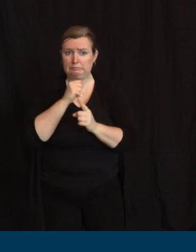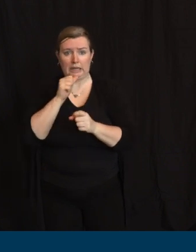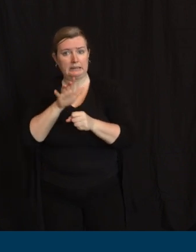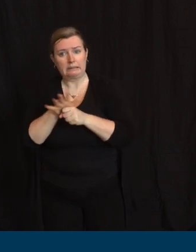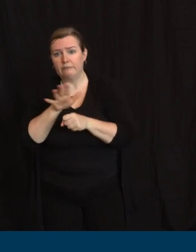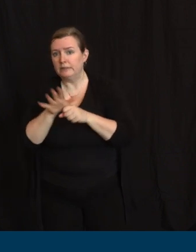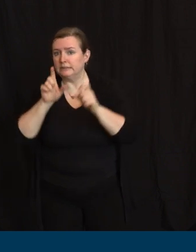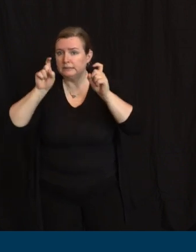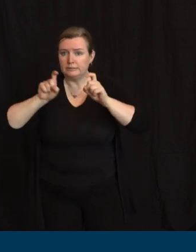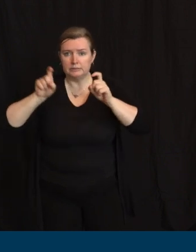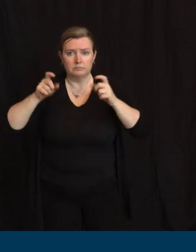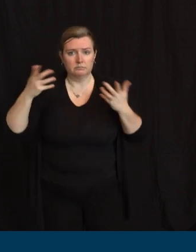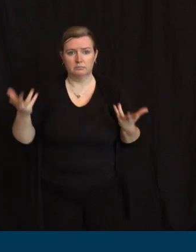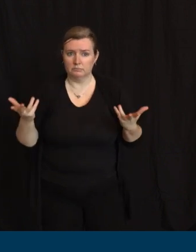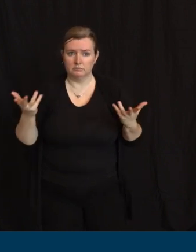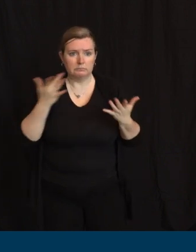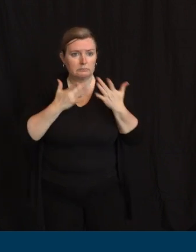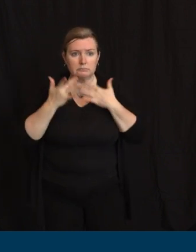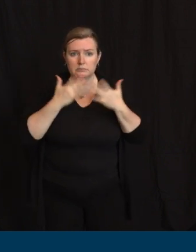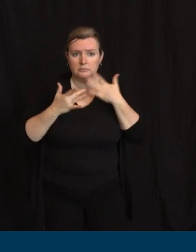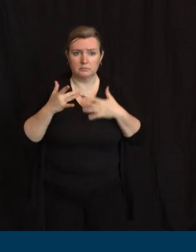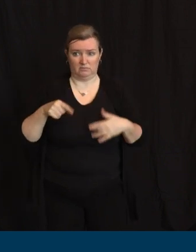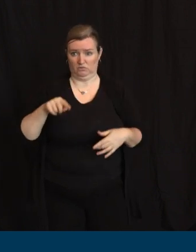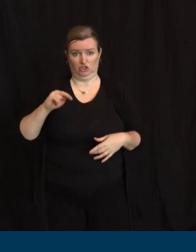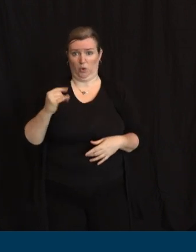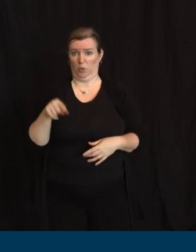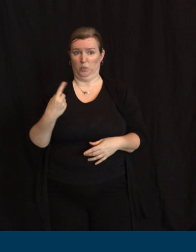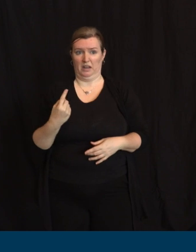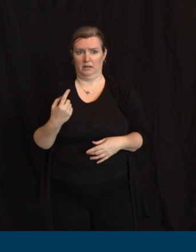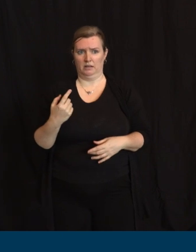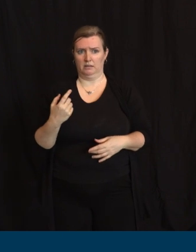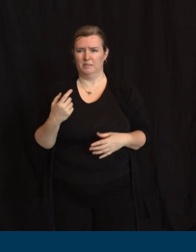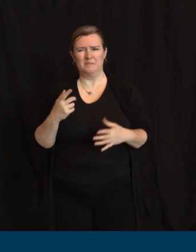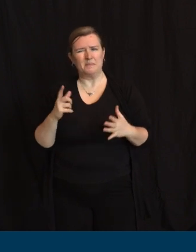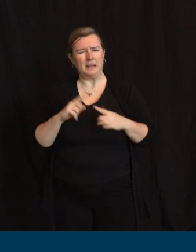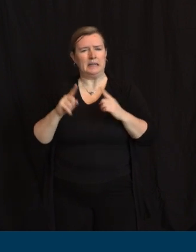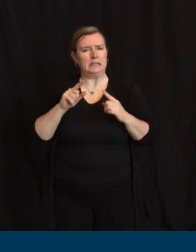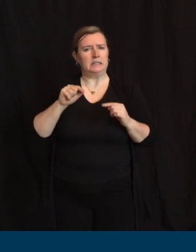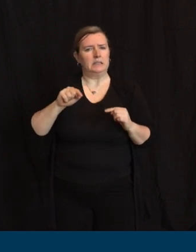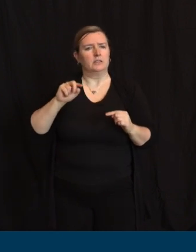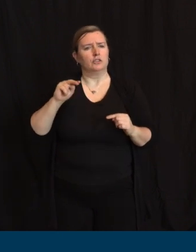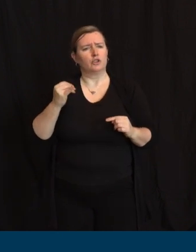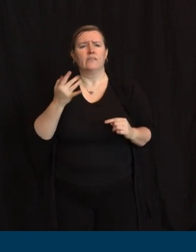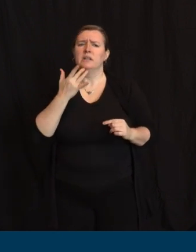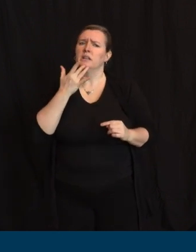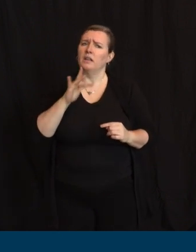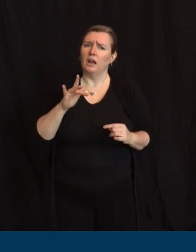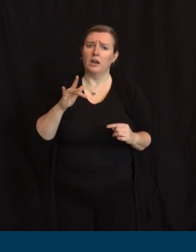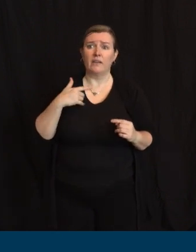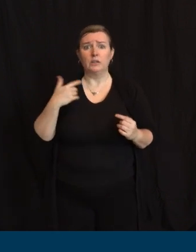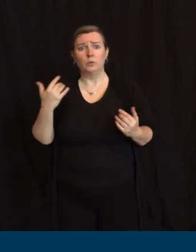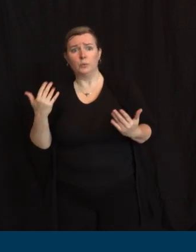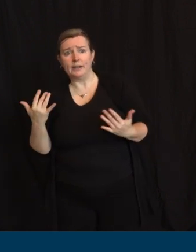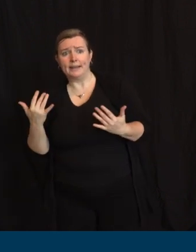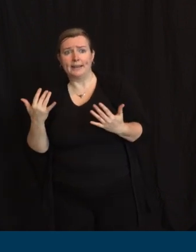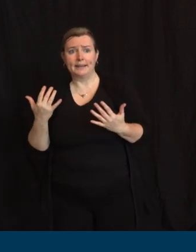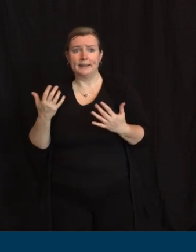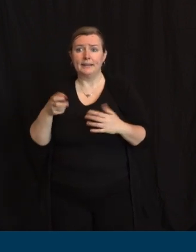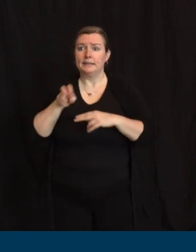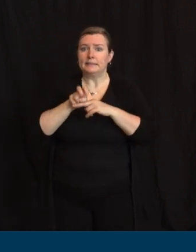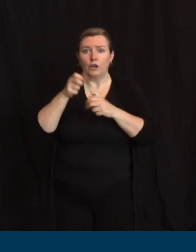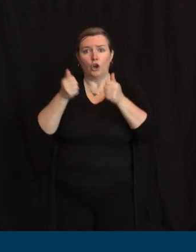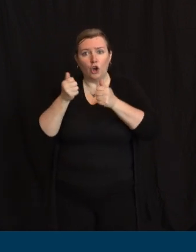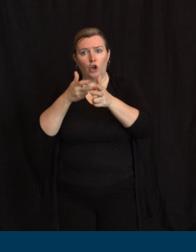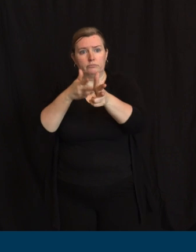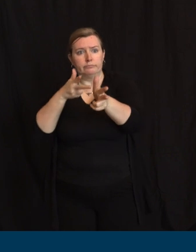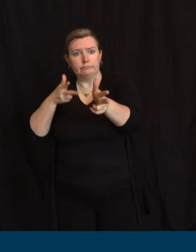isn't unique to New Jersey. In fact, we're punching well above our weight. But if you're waiting for a test and you're in your car and you're frustrated, I don't